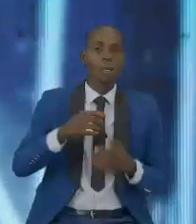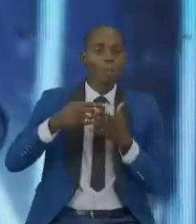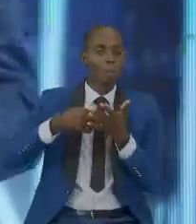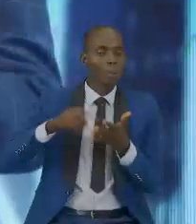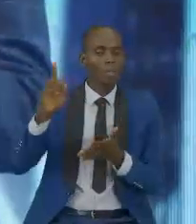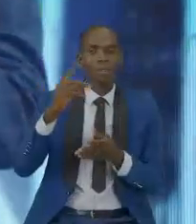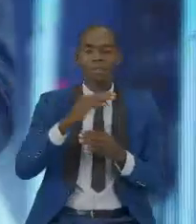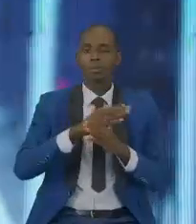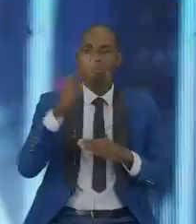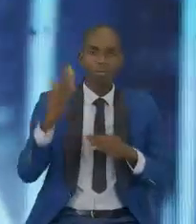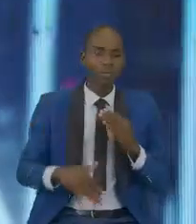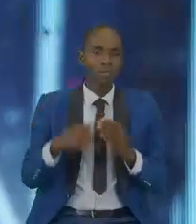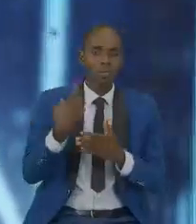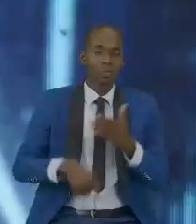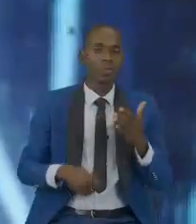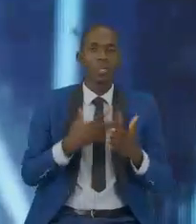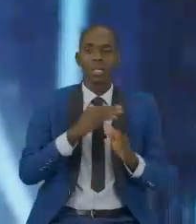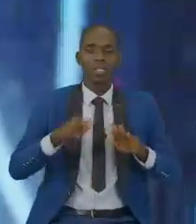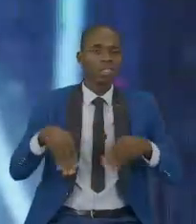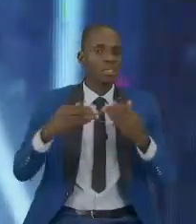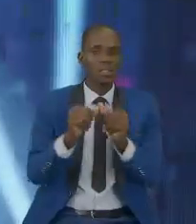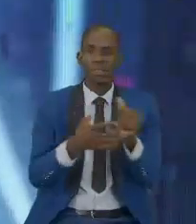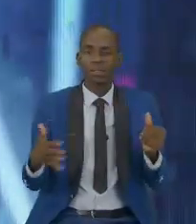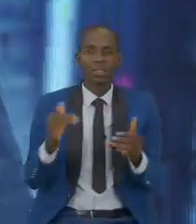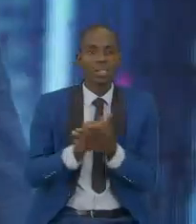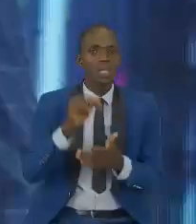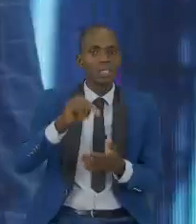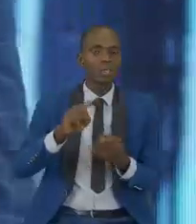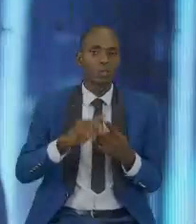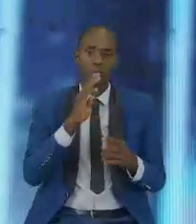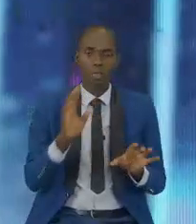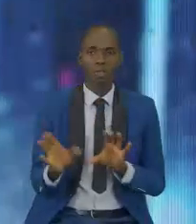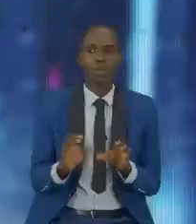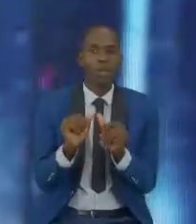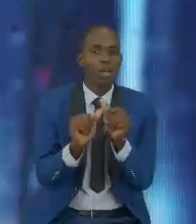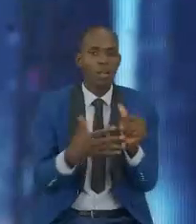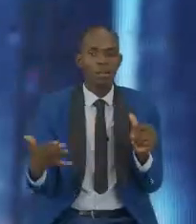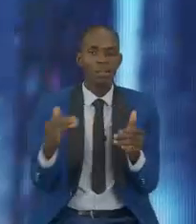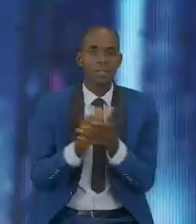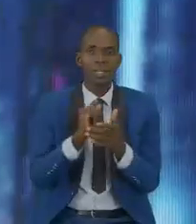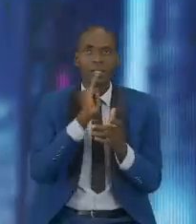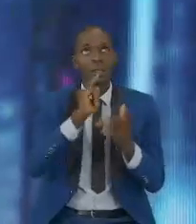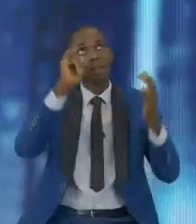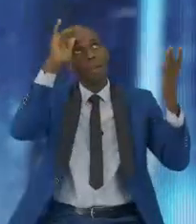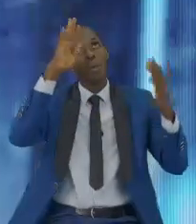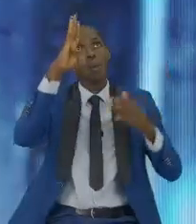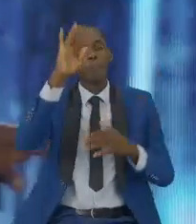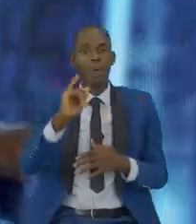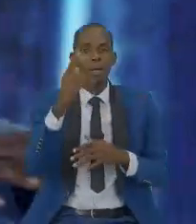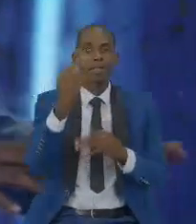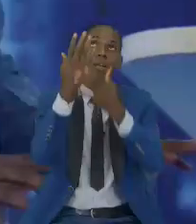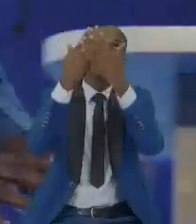he did everything there is to be done, everything expected by the Heavenly Father.